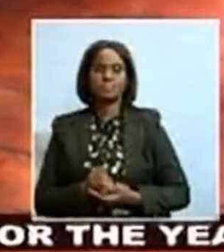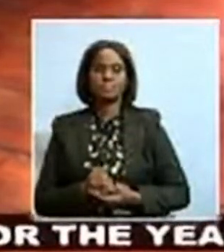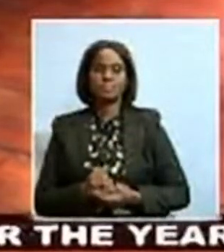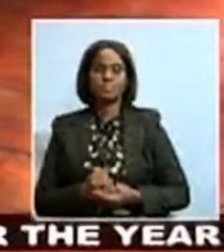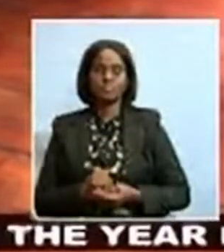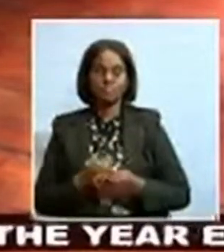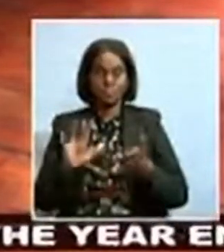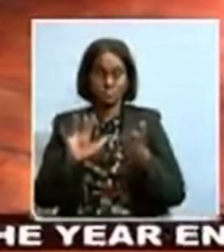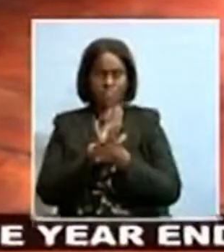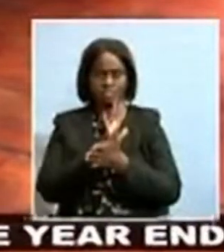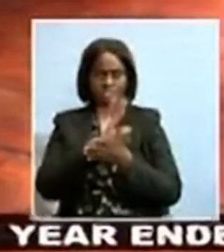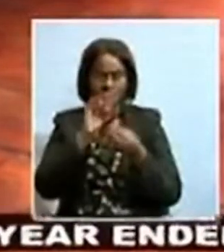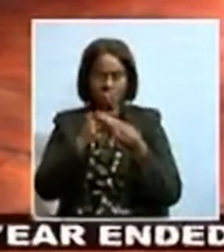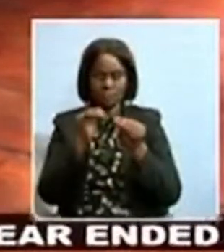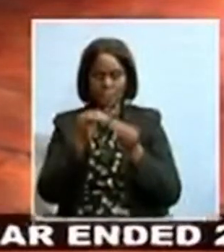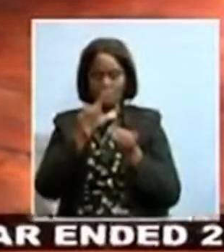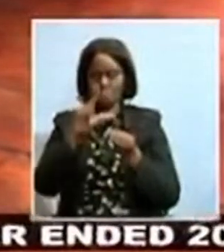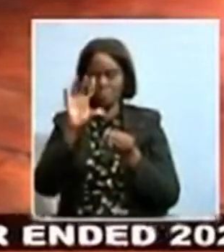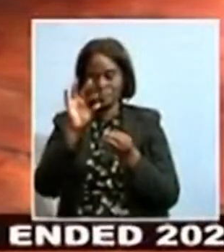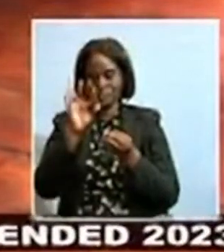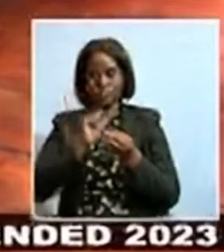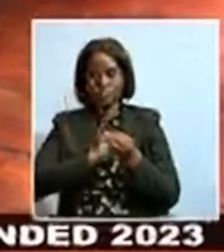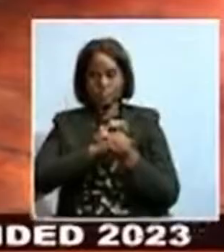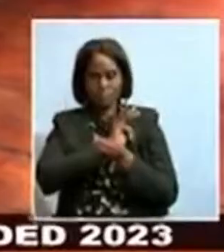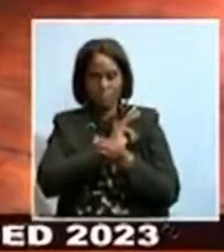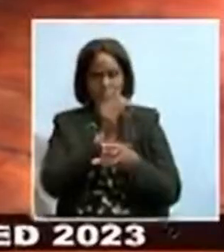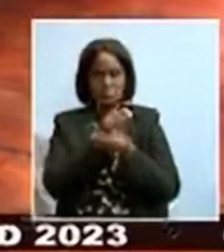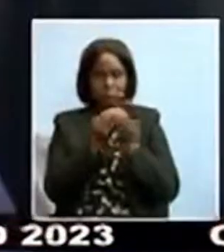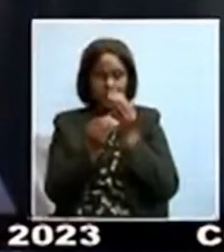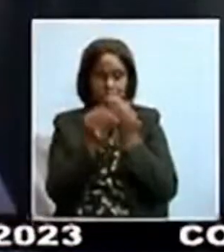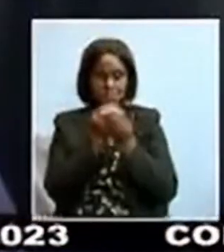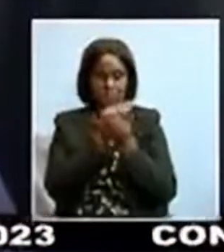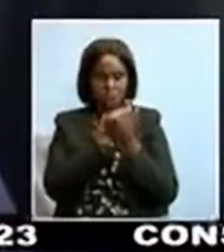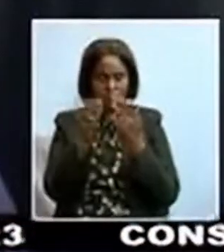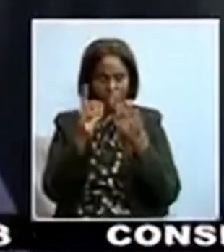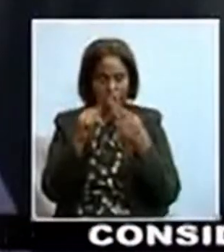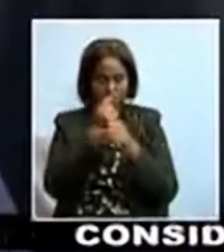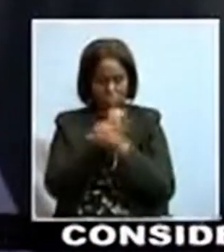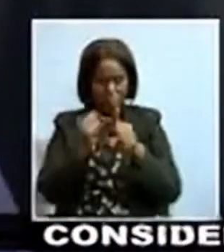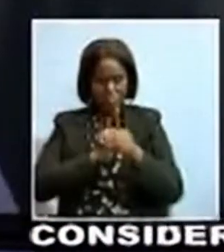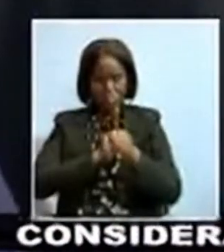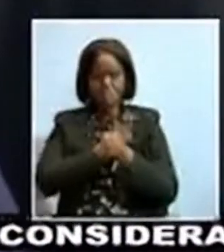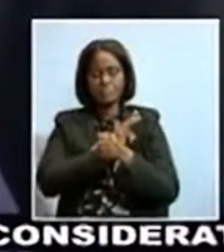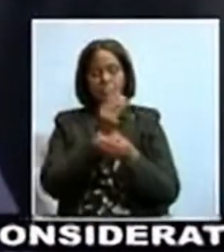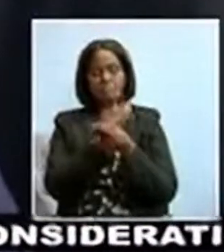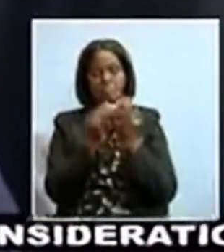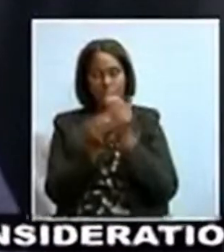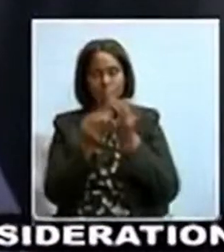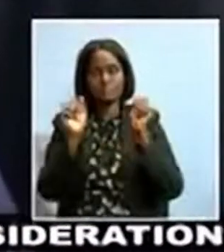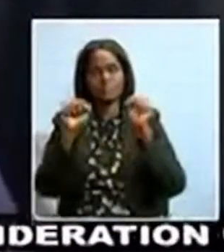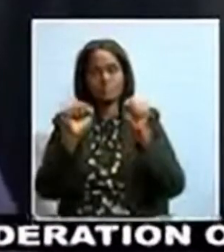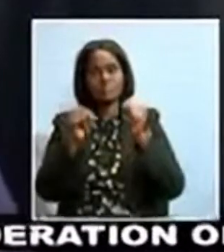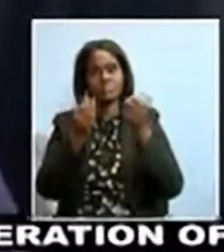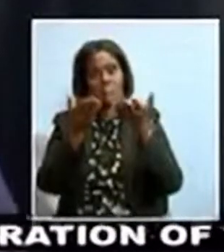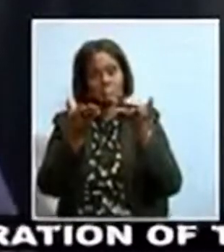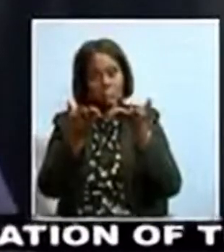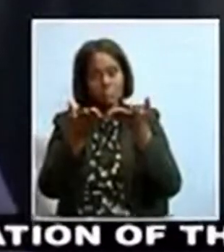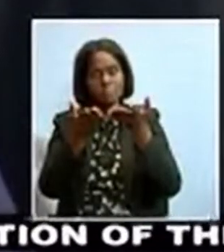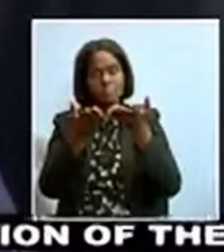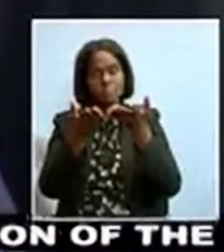Appendix 29 is failure to settle statutory obligations. Or failure to settle staff obligations, sorry, Chair.